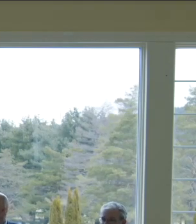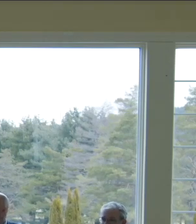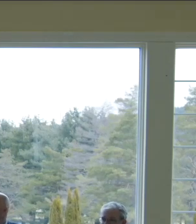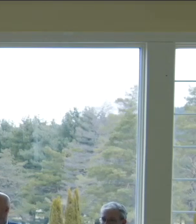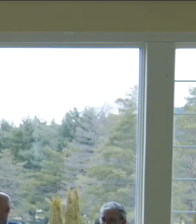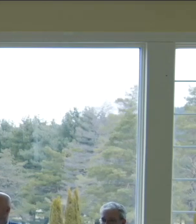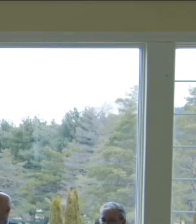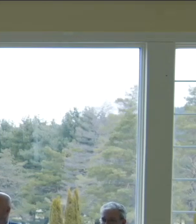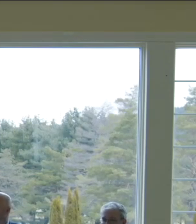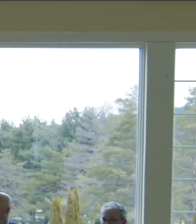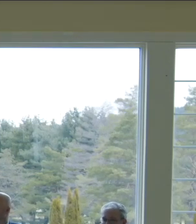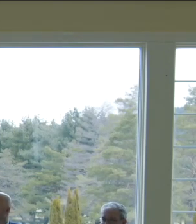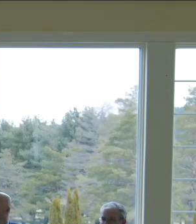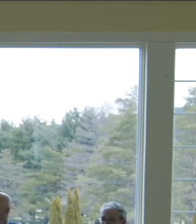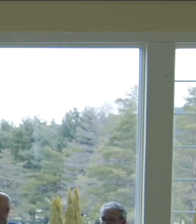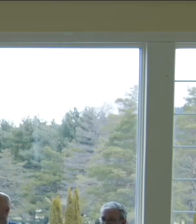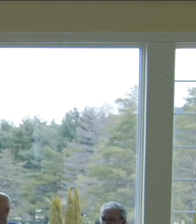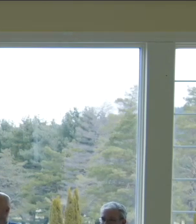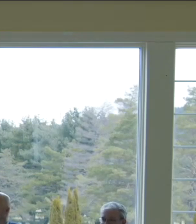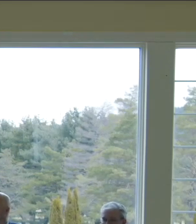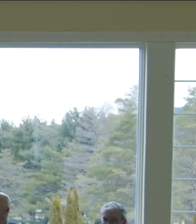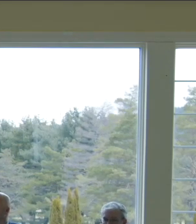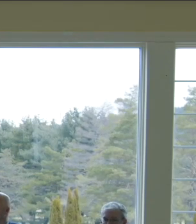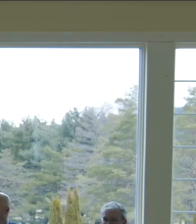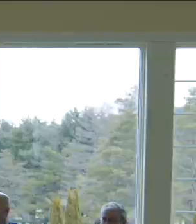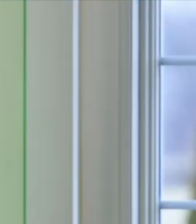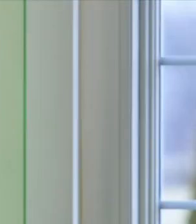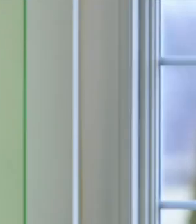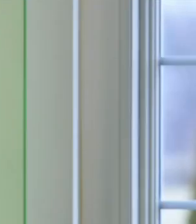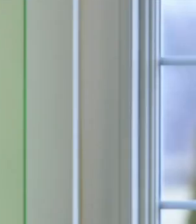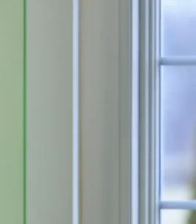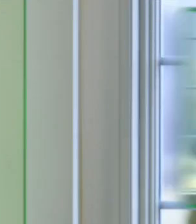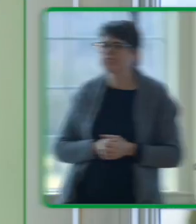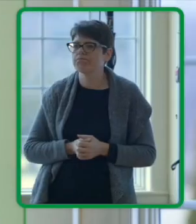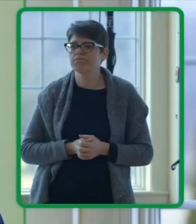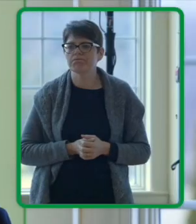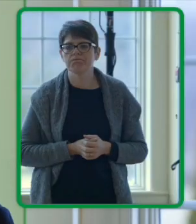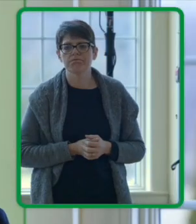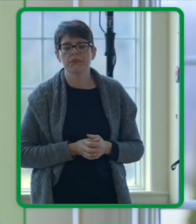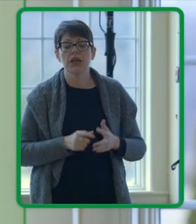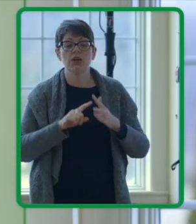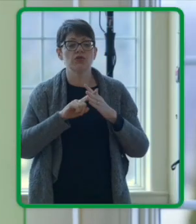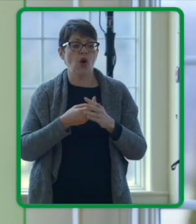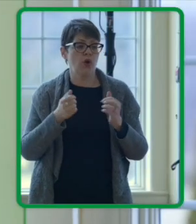directors. It's great seeing everybody here in person. I want to start out with thank